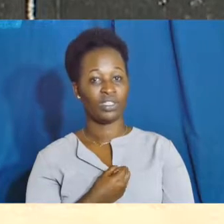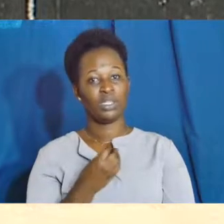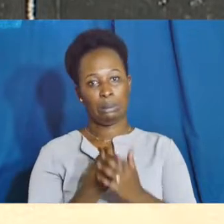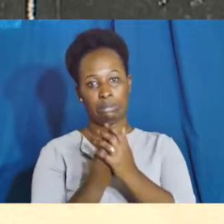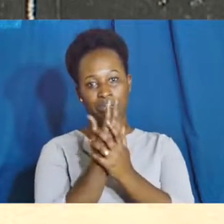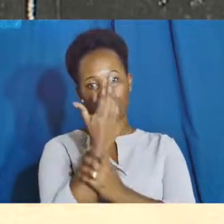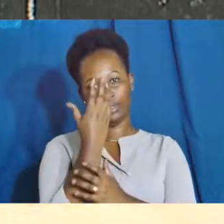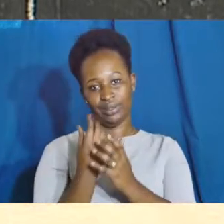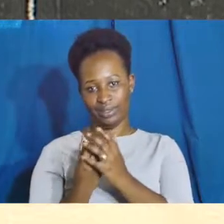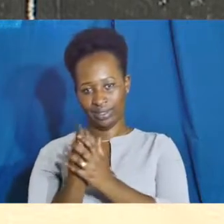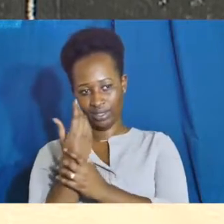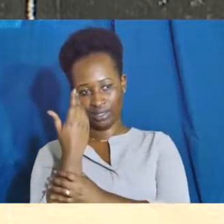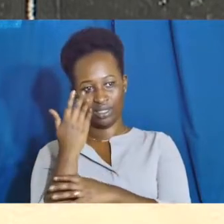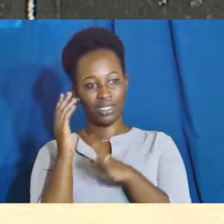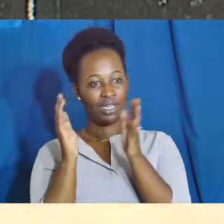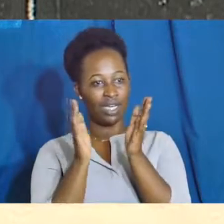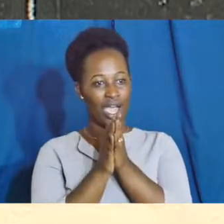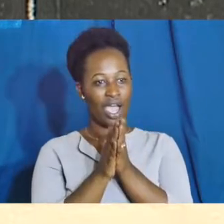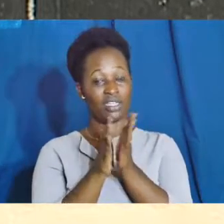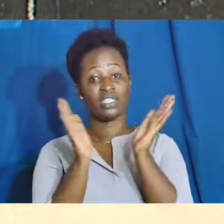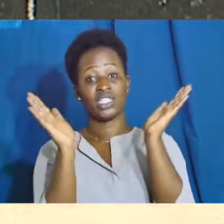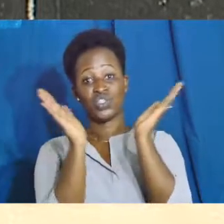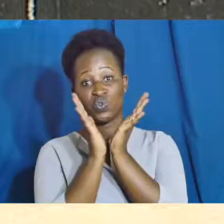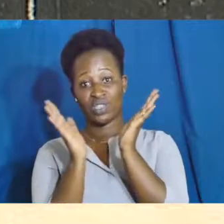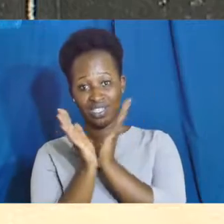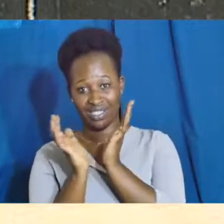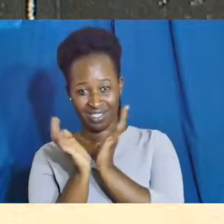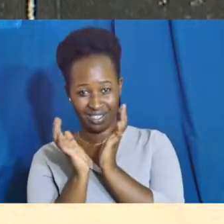plants and trees